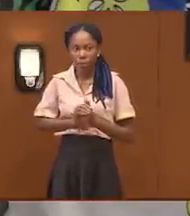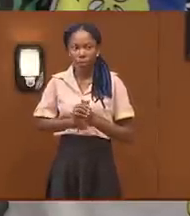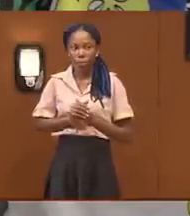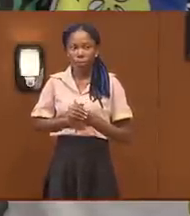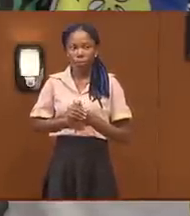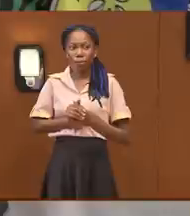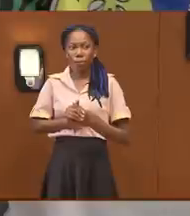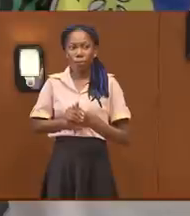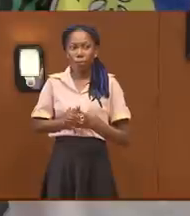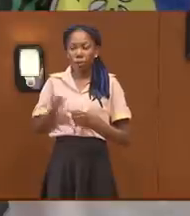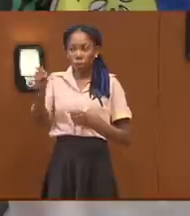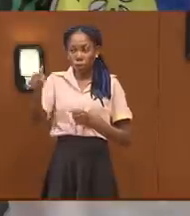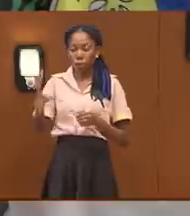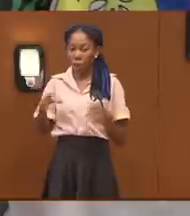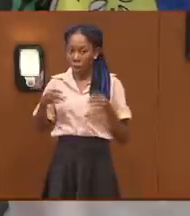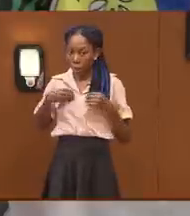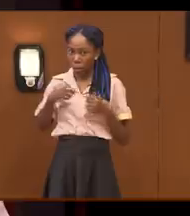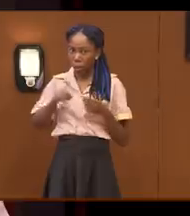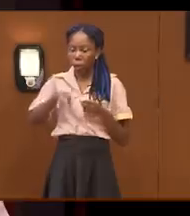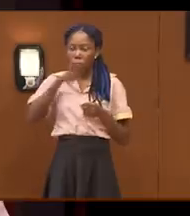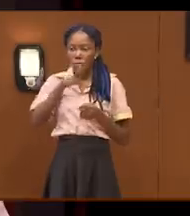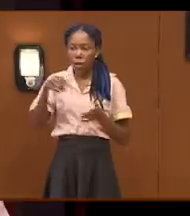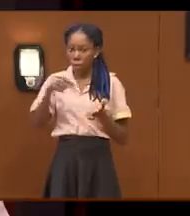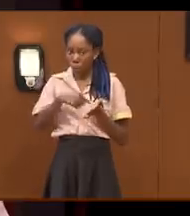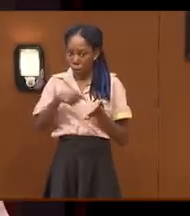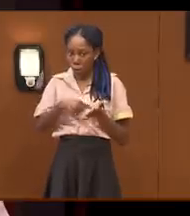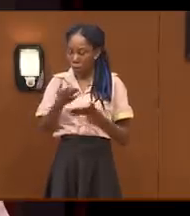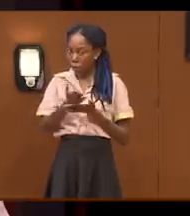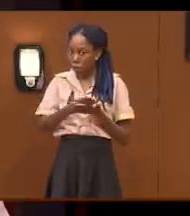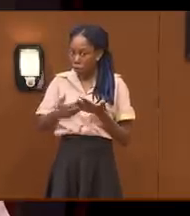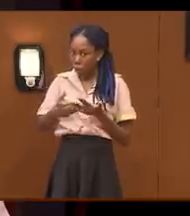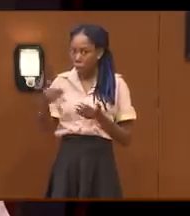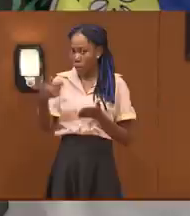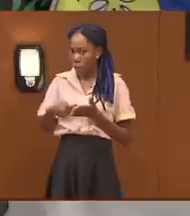you accepted to be owing some of money.